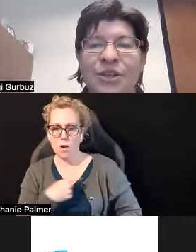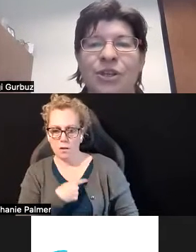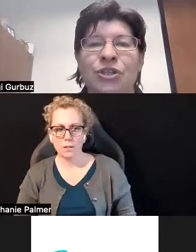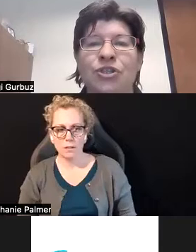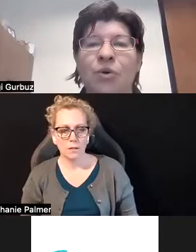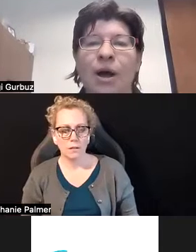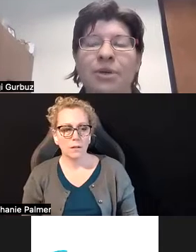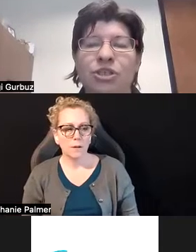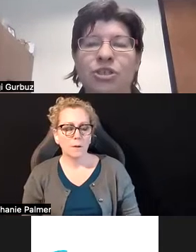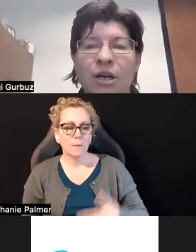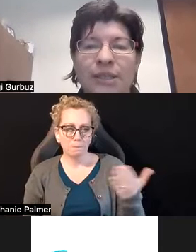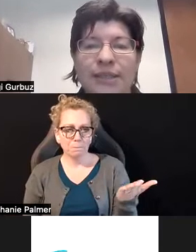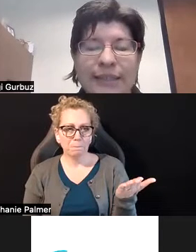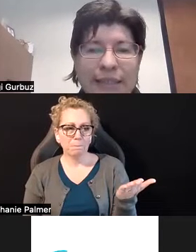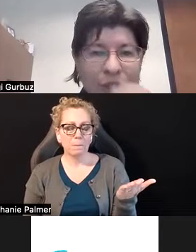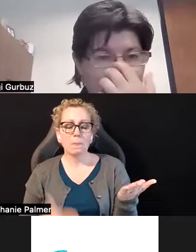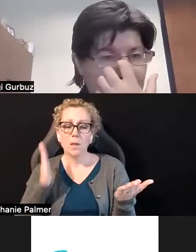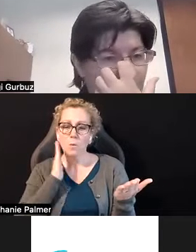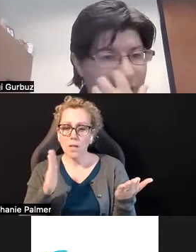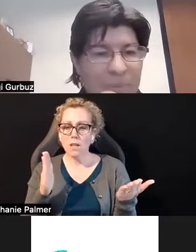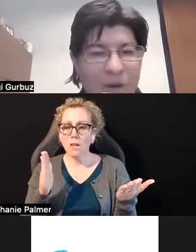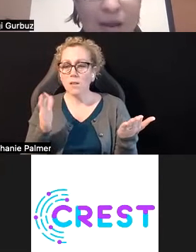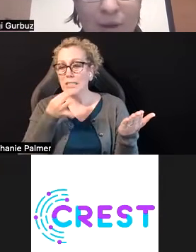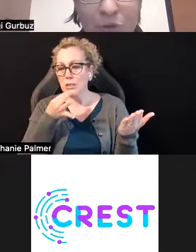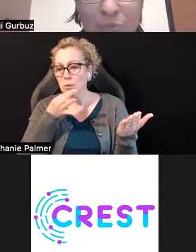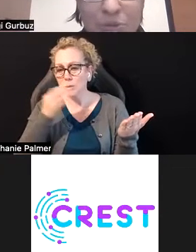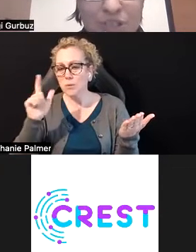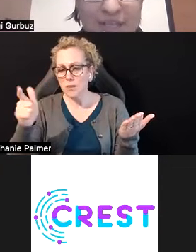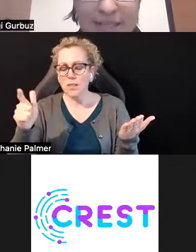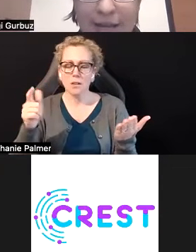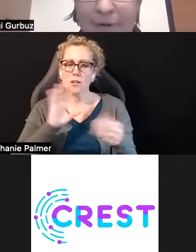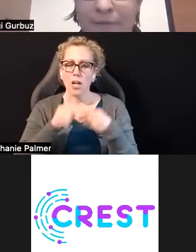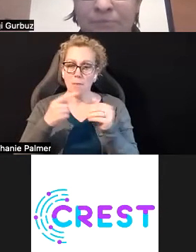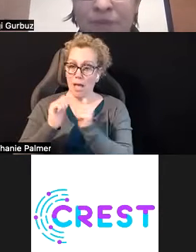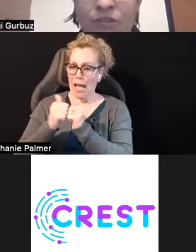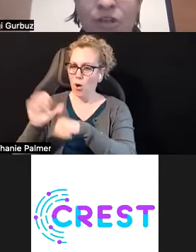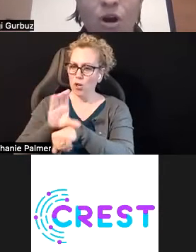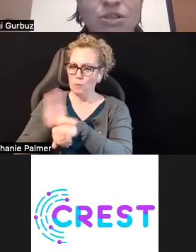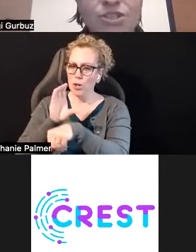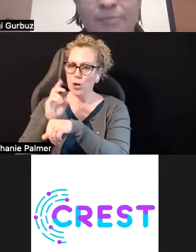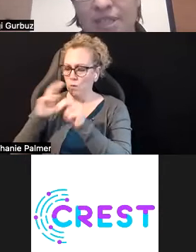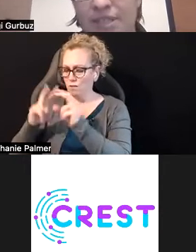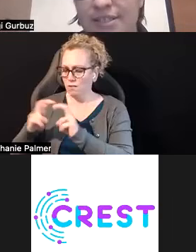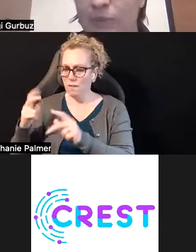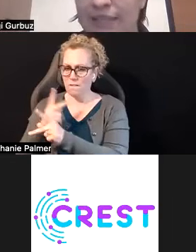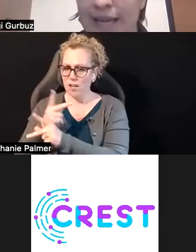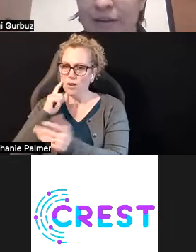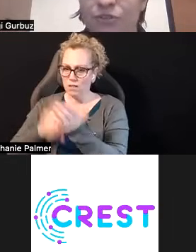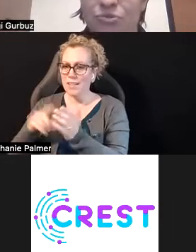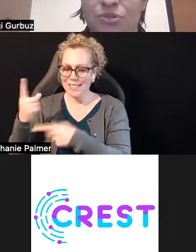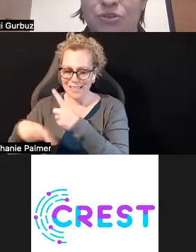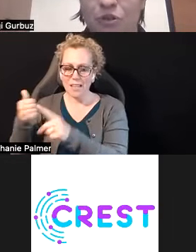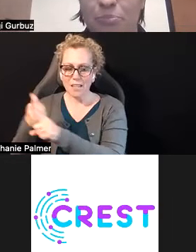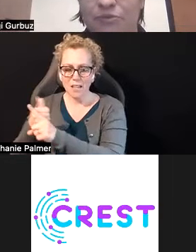And so I'm going to talk in a little bit moment about how the computer does that. There are some things that we